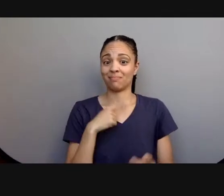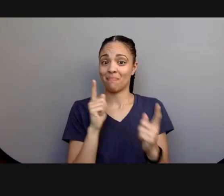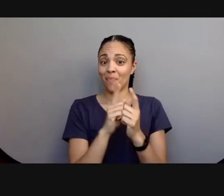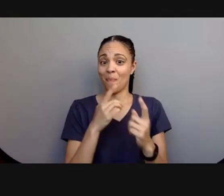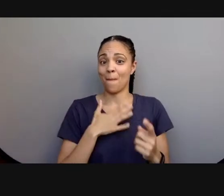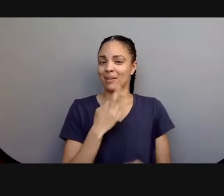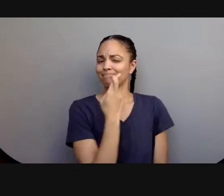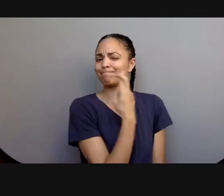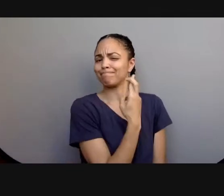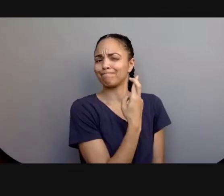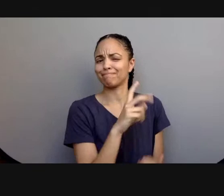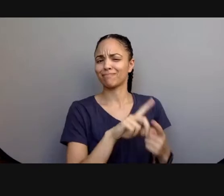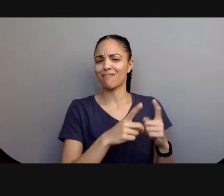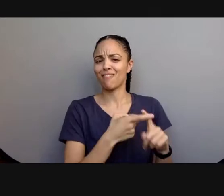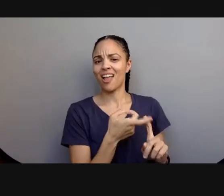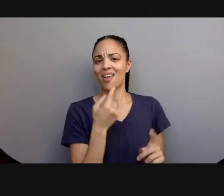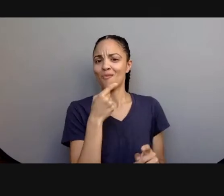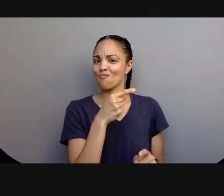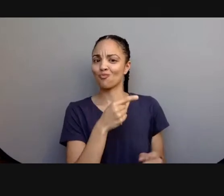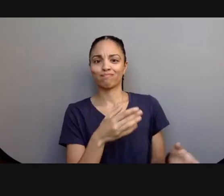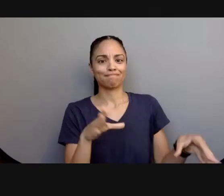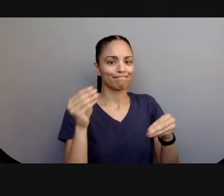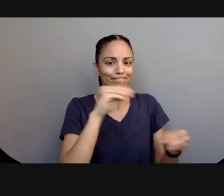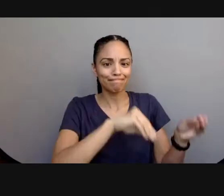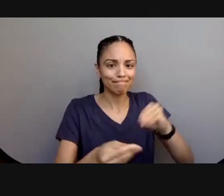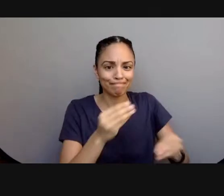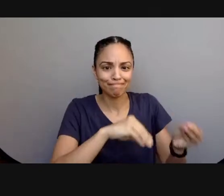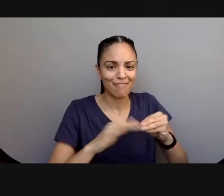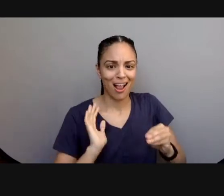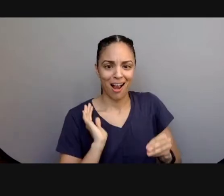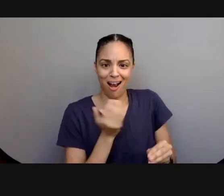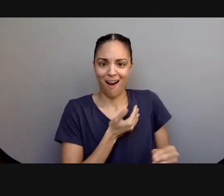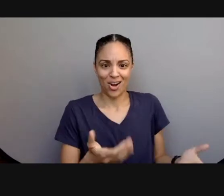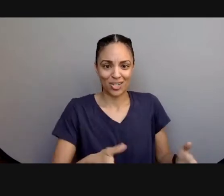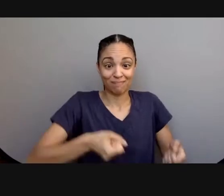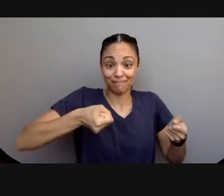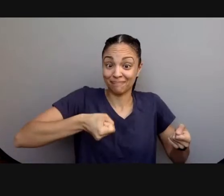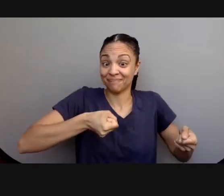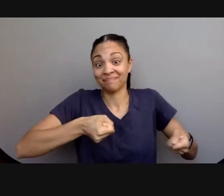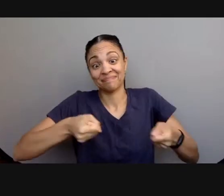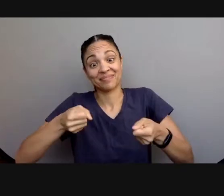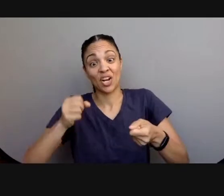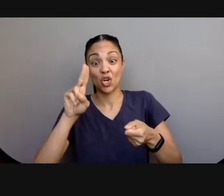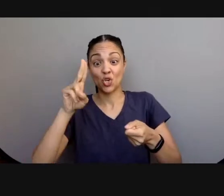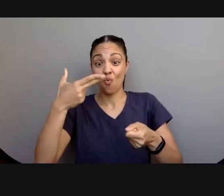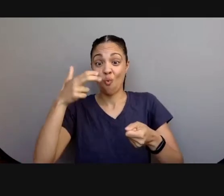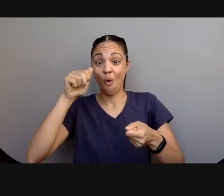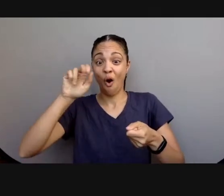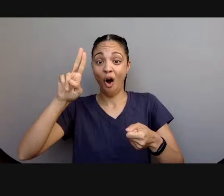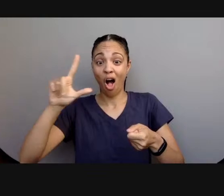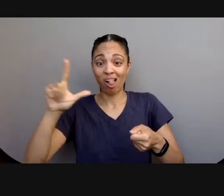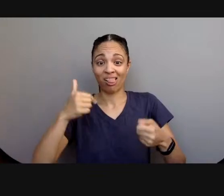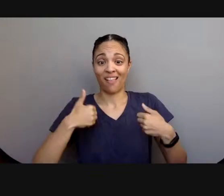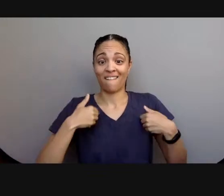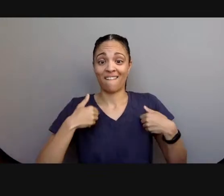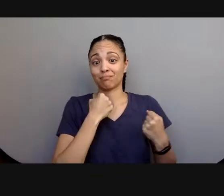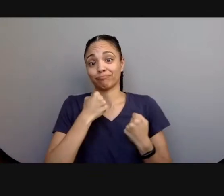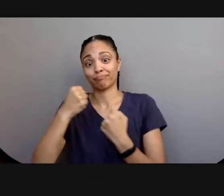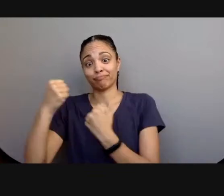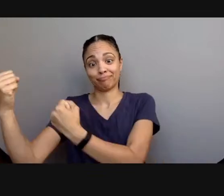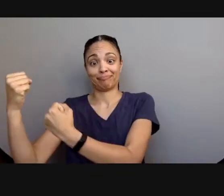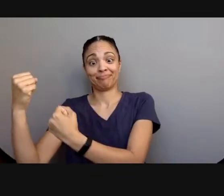DeJuan Booker. We packed all those things up and put it in the U-Haul and drove up. That's how we got here to New York. Been here ever since. Oh